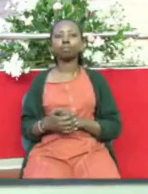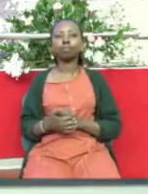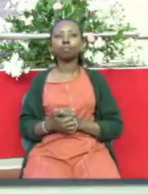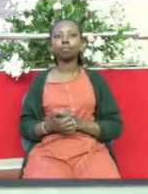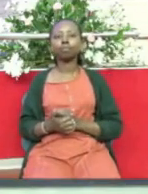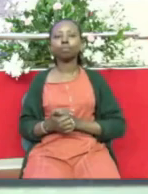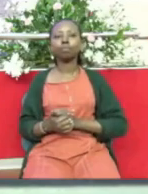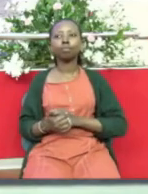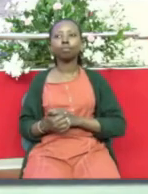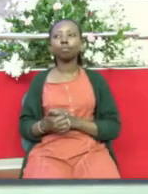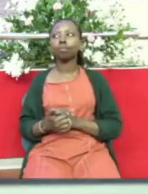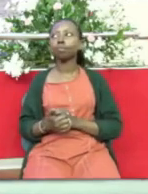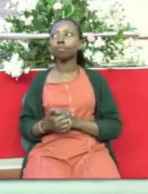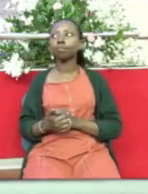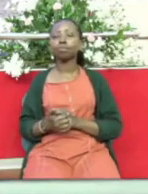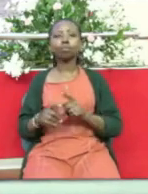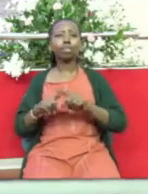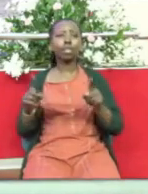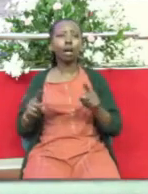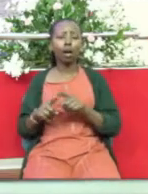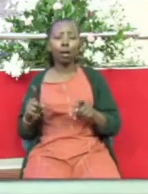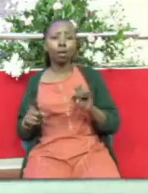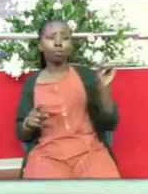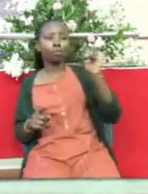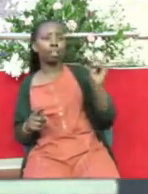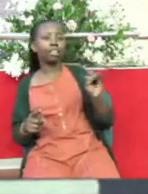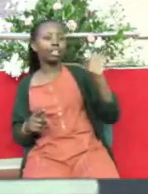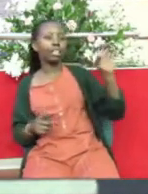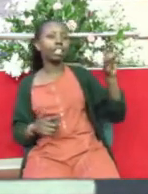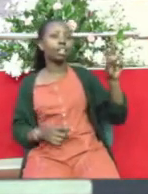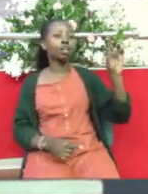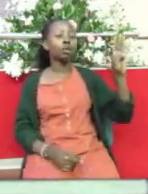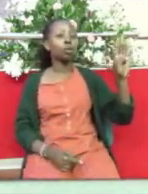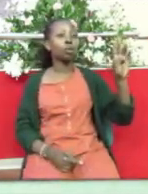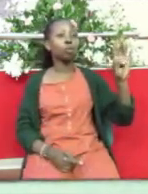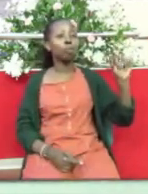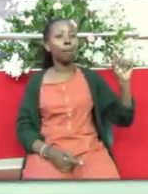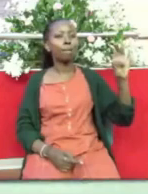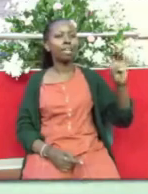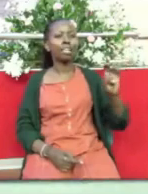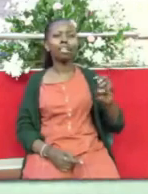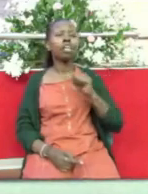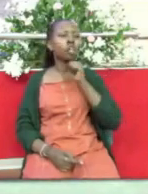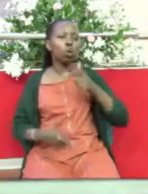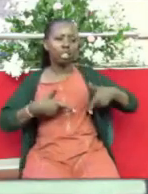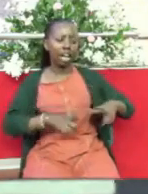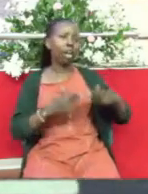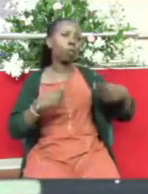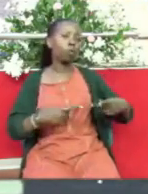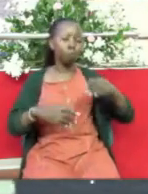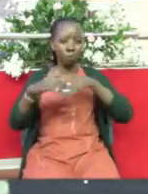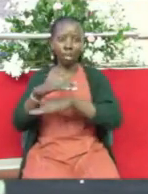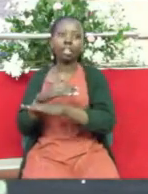tumekuwa tukitoa dhabihu kwa huyu Mungu. But Zerubbabel and Joshua knew better, and so they refused to allow these people to come